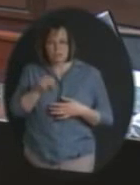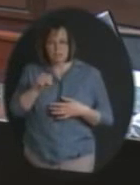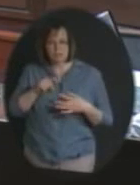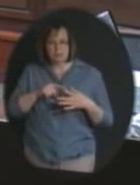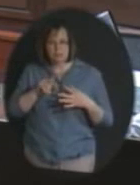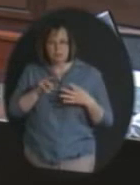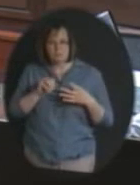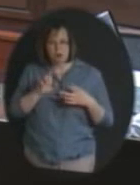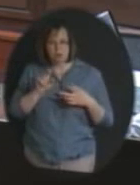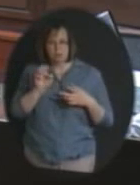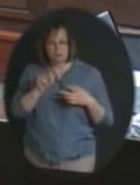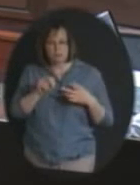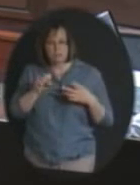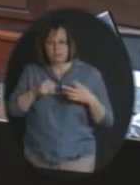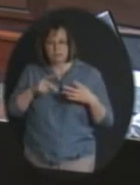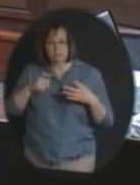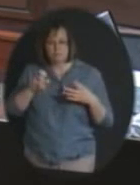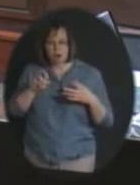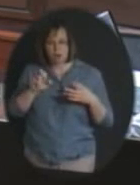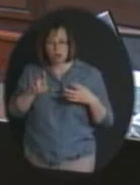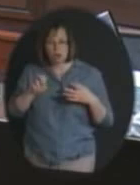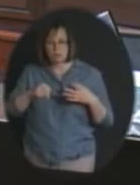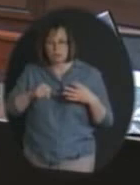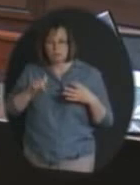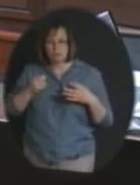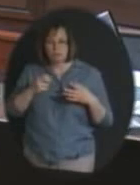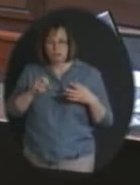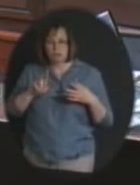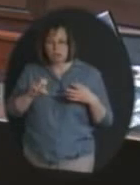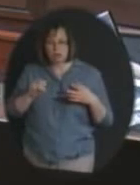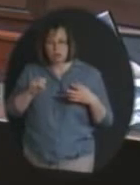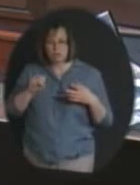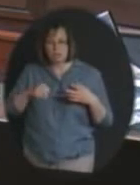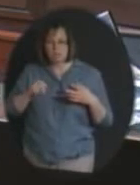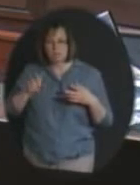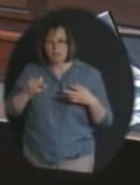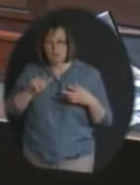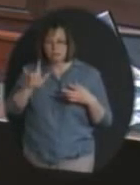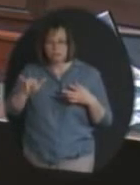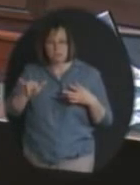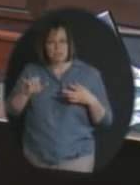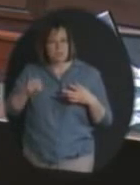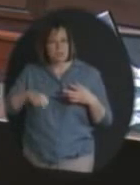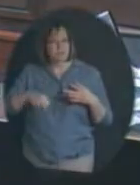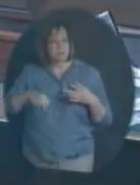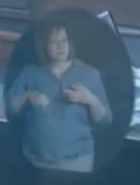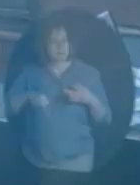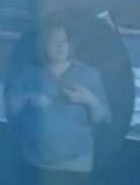Yes. Mrs. Martin? Yes. Mr. Parker? Yes. Mr. Scheer? Yes. Ms. Ashley? Yes.